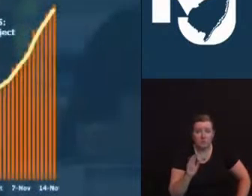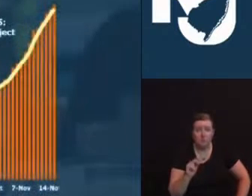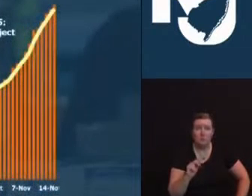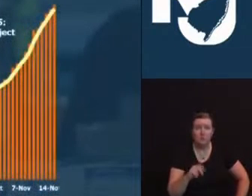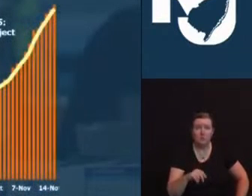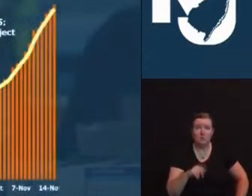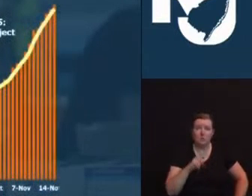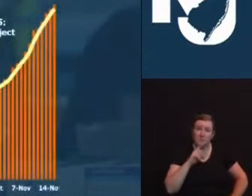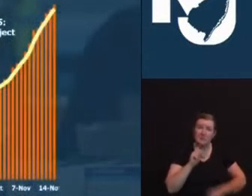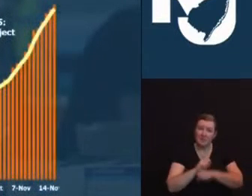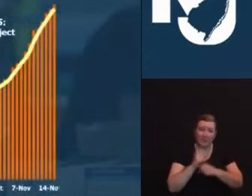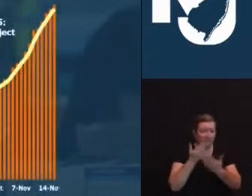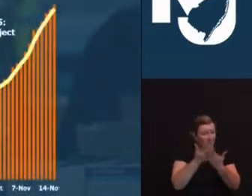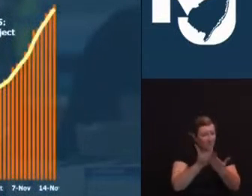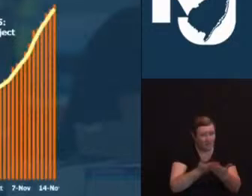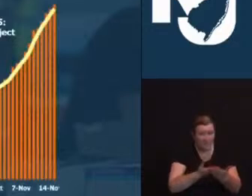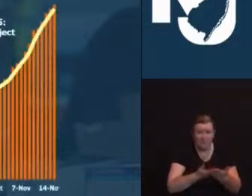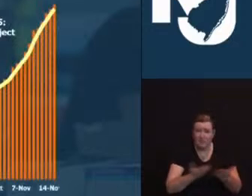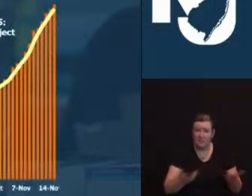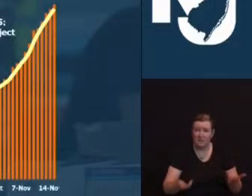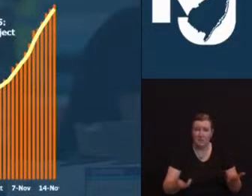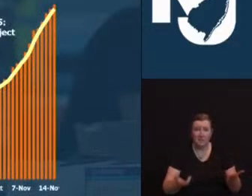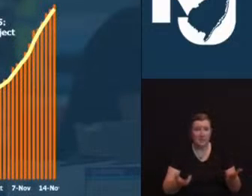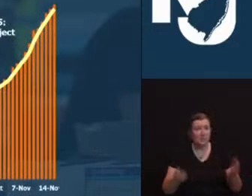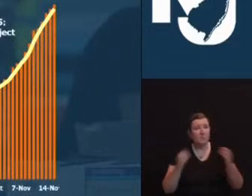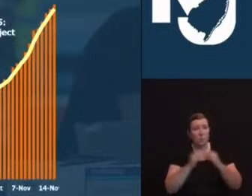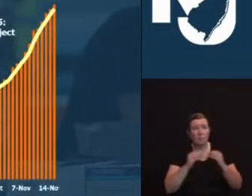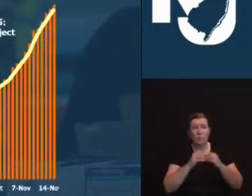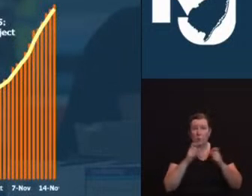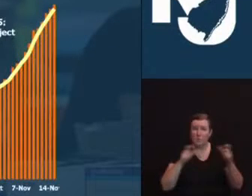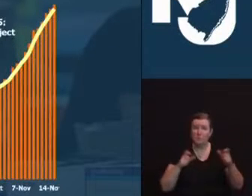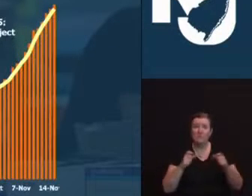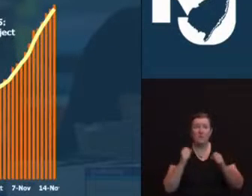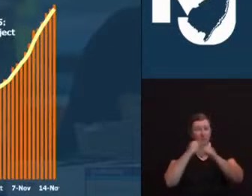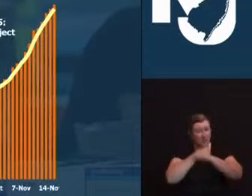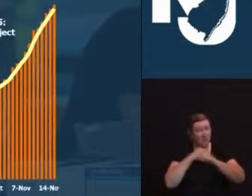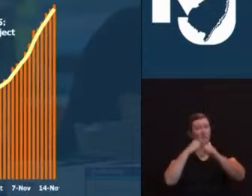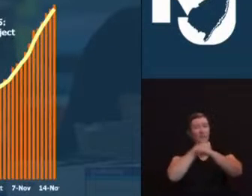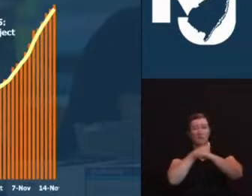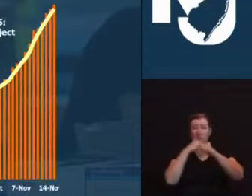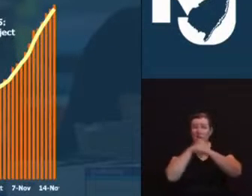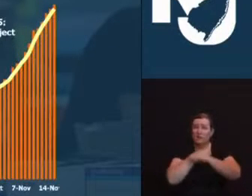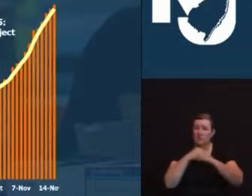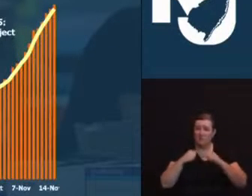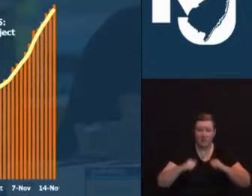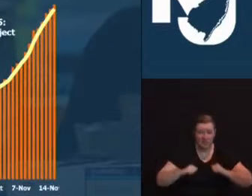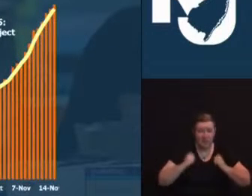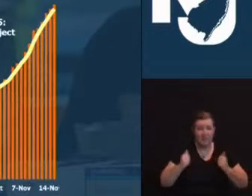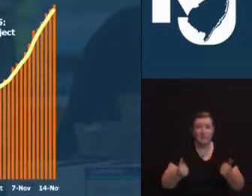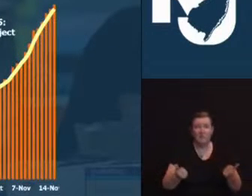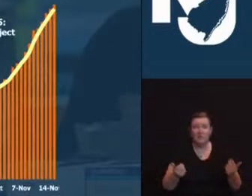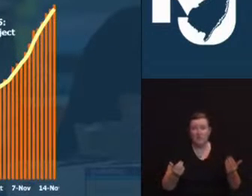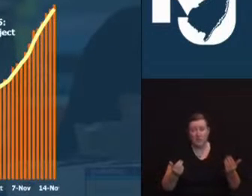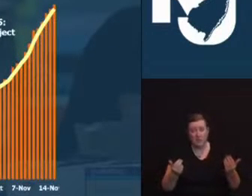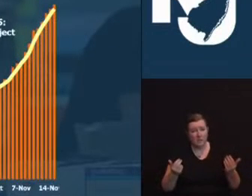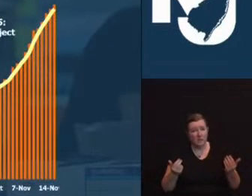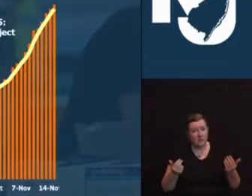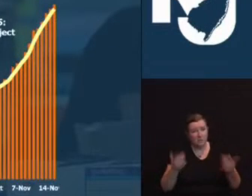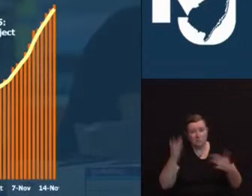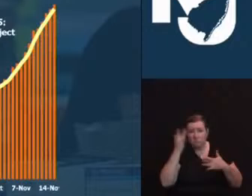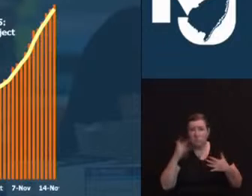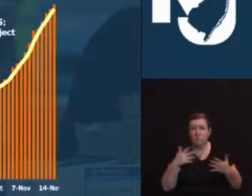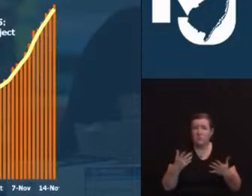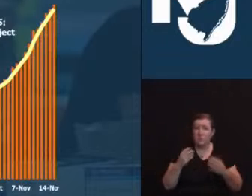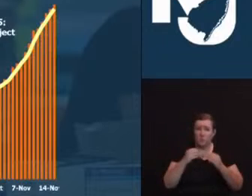facts. More and more people are fighting for their lives against COVID-19 as we sit here, and we are now seeing an increase in the numbers of those